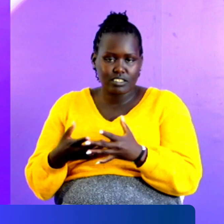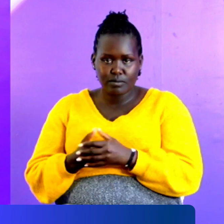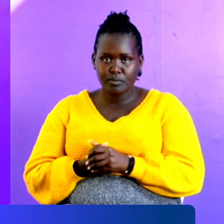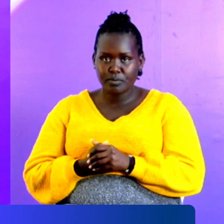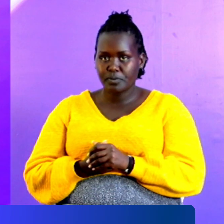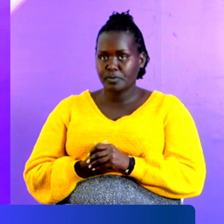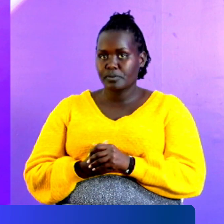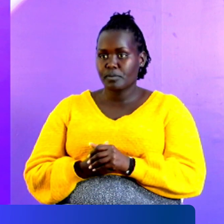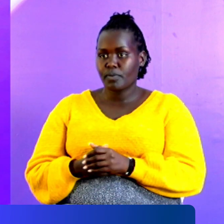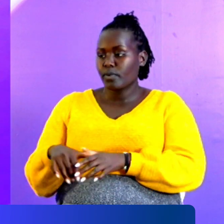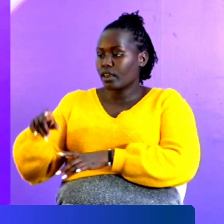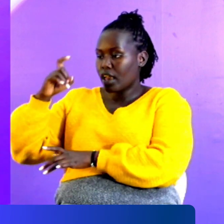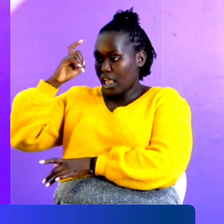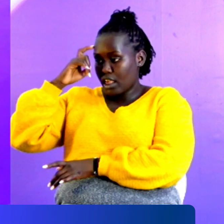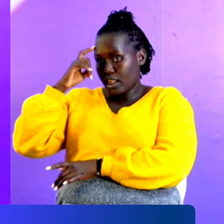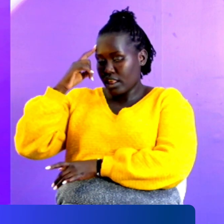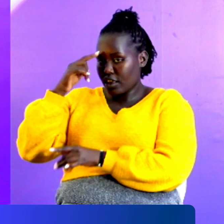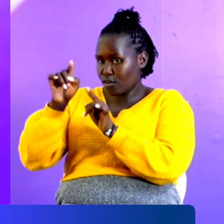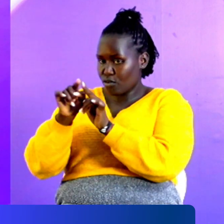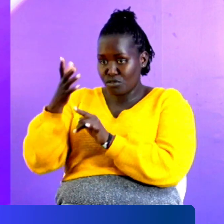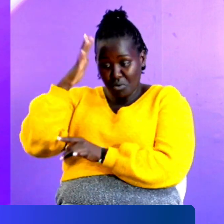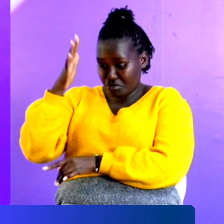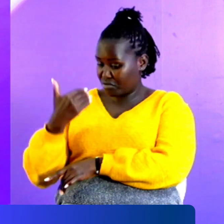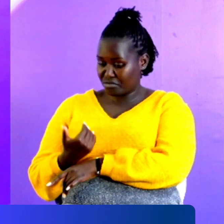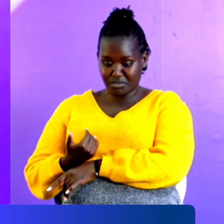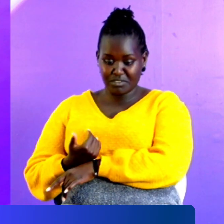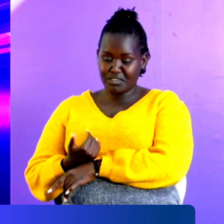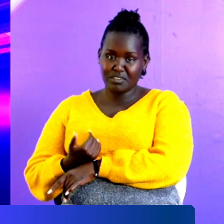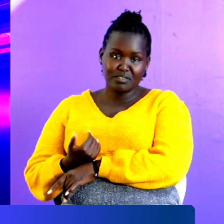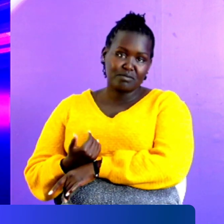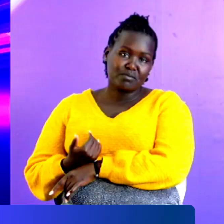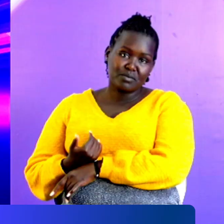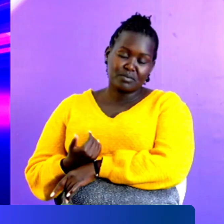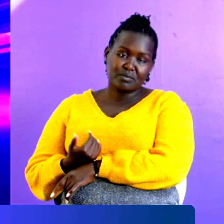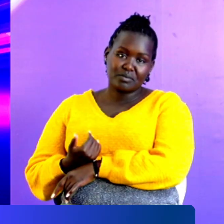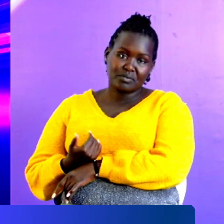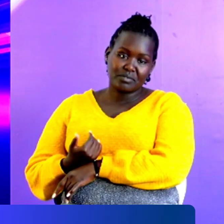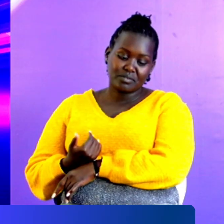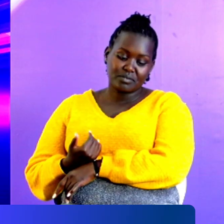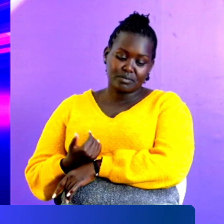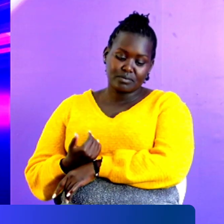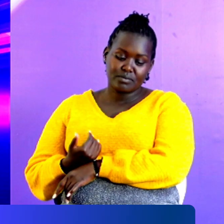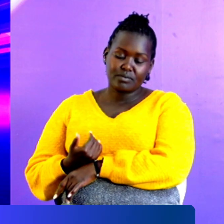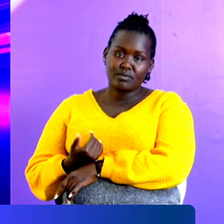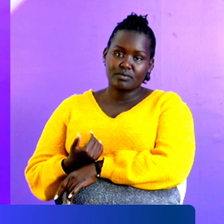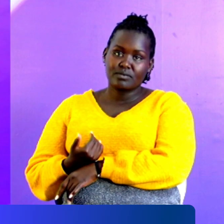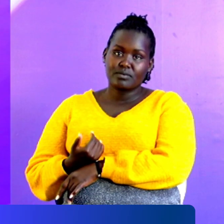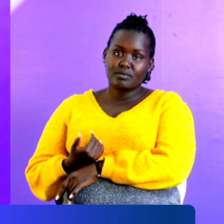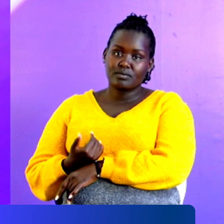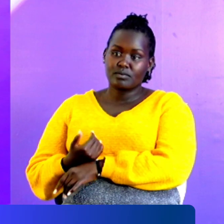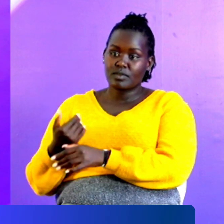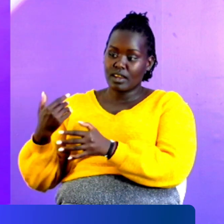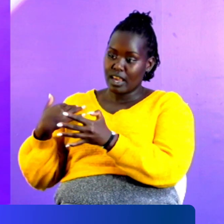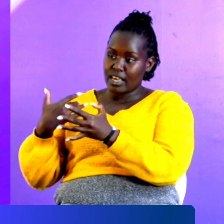the thing. I think you also don't know me. Yes. We have just met this morning. But I will know you after this one. Since